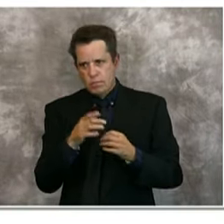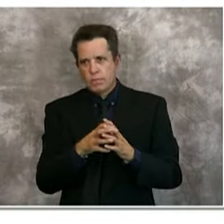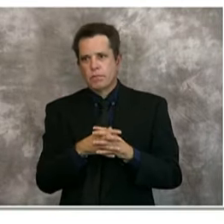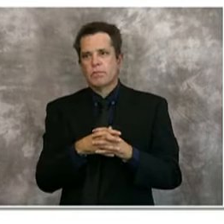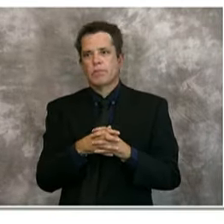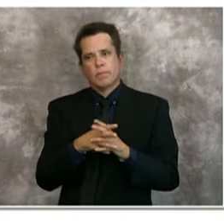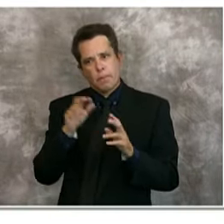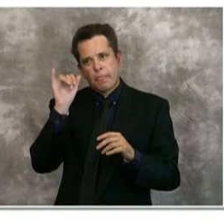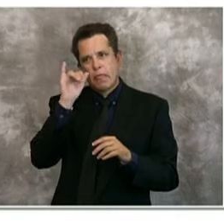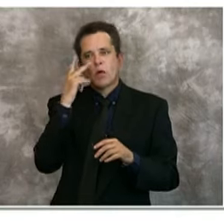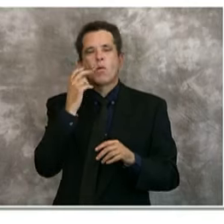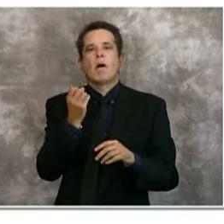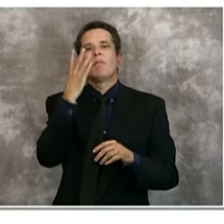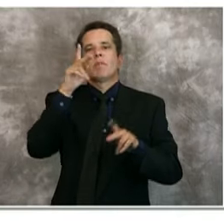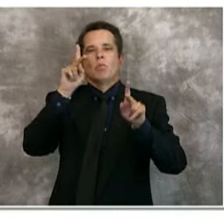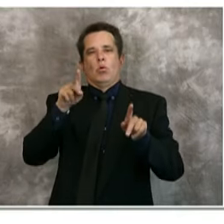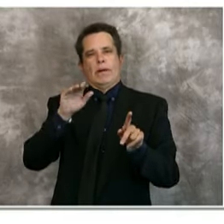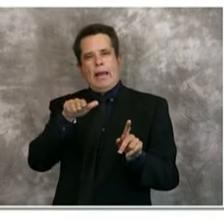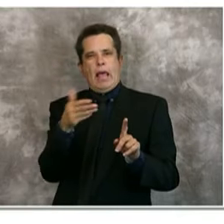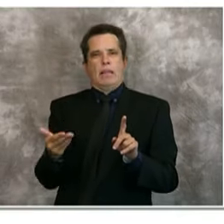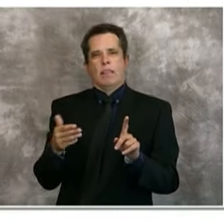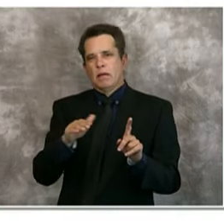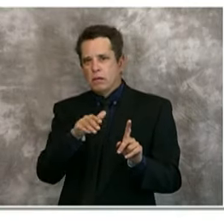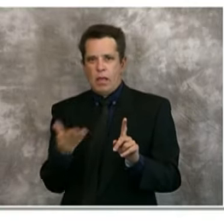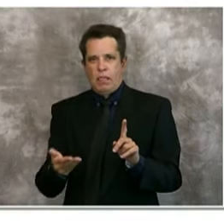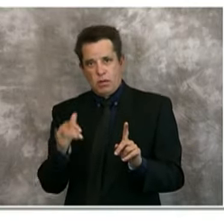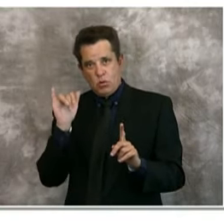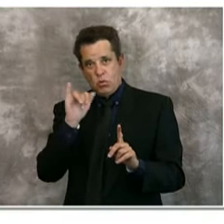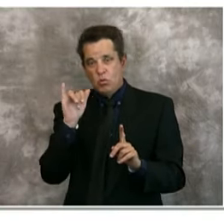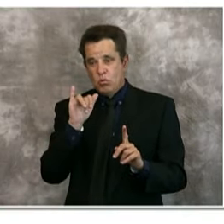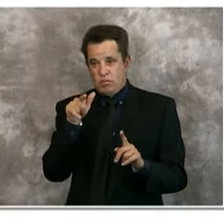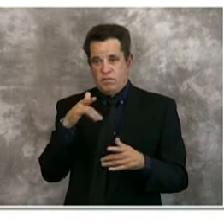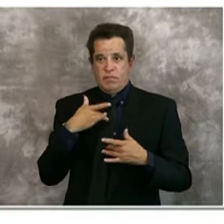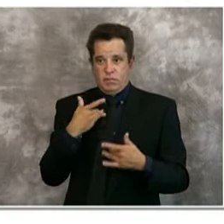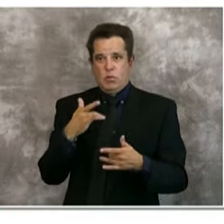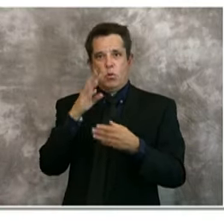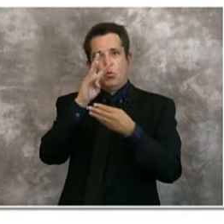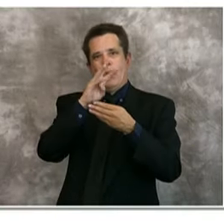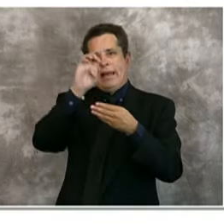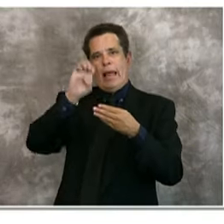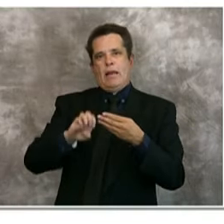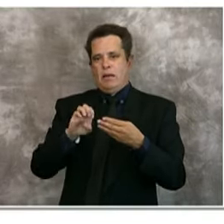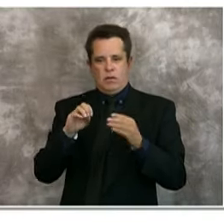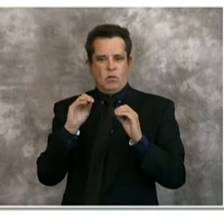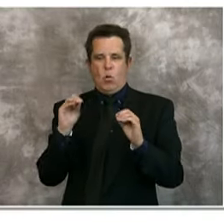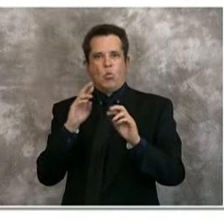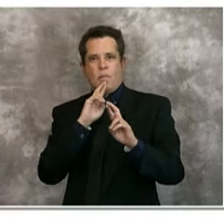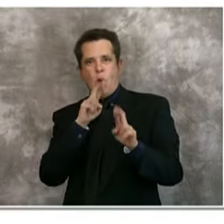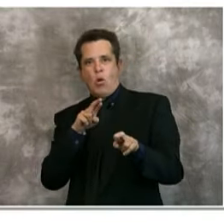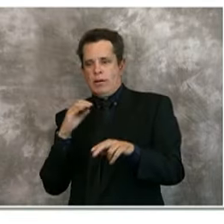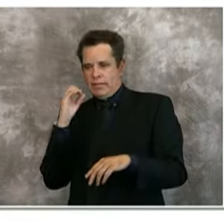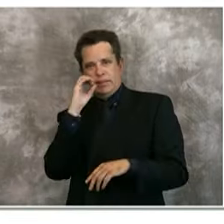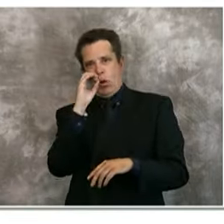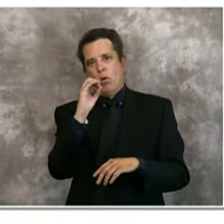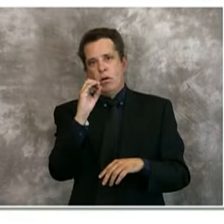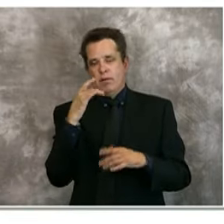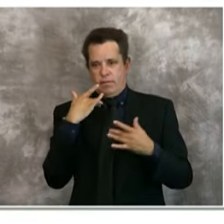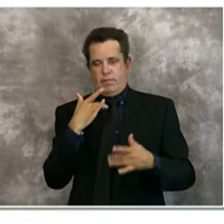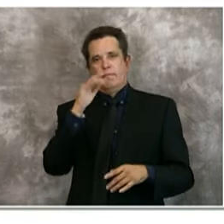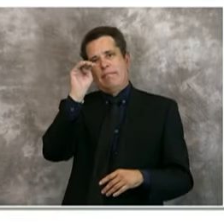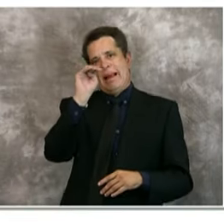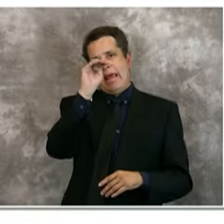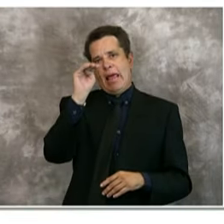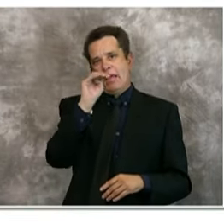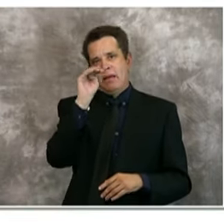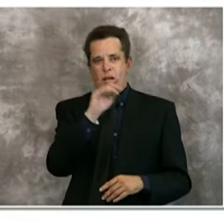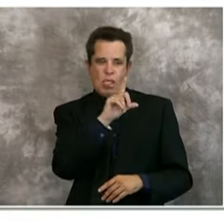this shows our deaths, and again, usually from the weekends, we have 0, and on Monday, usually a